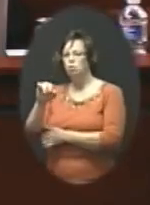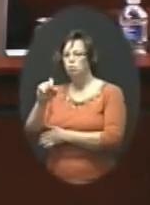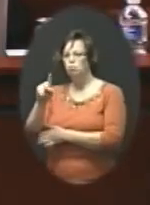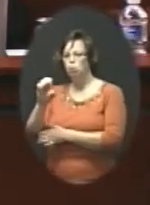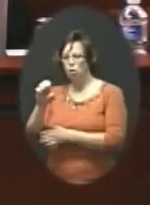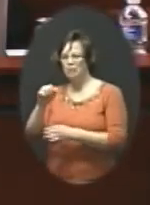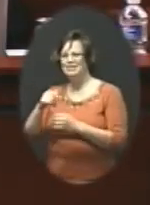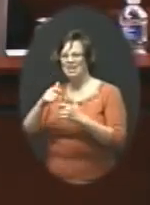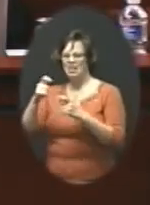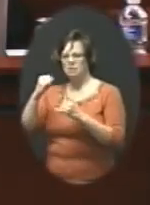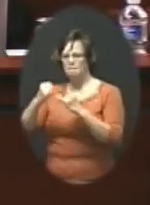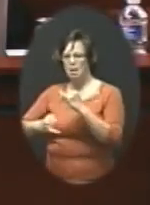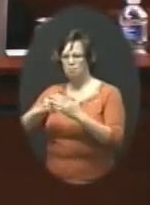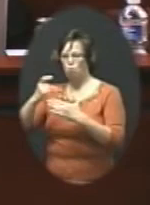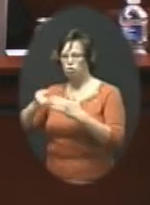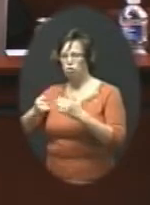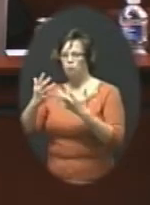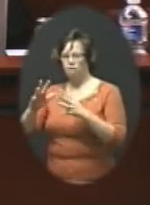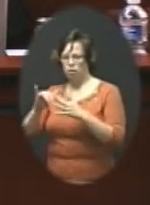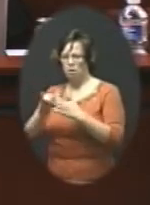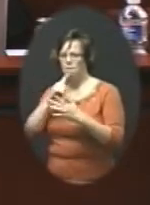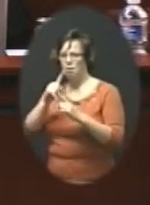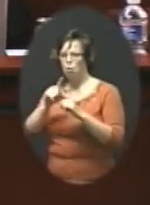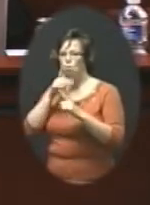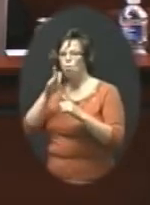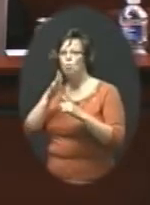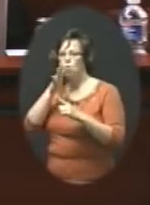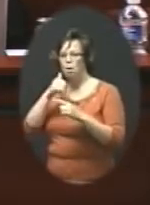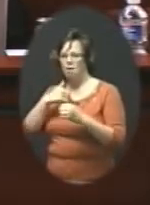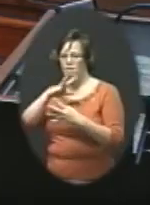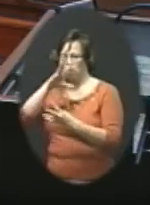finishing that up, and but we'll have that total for you.